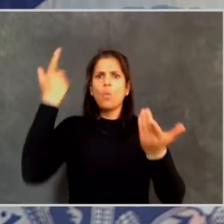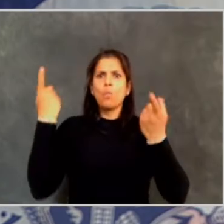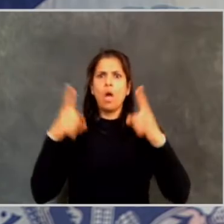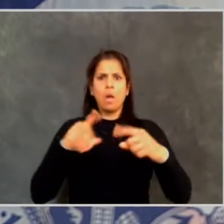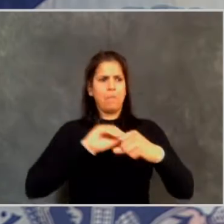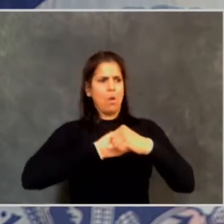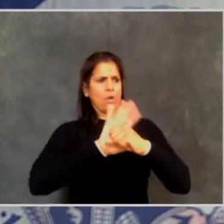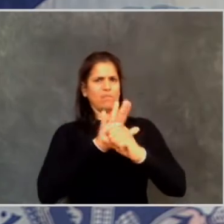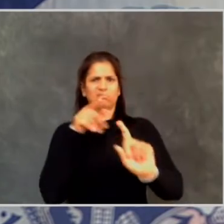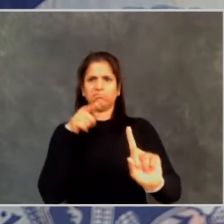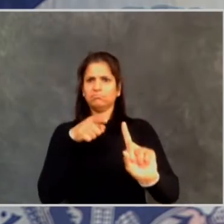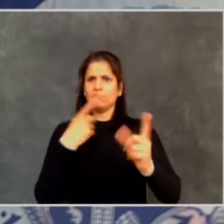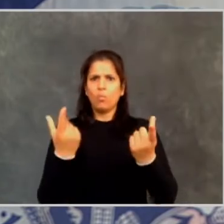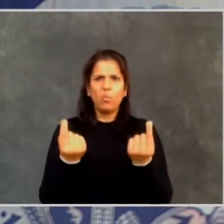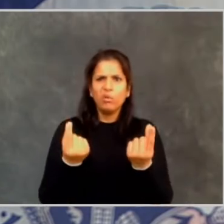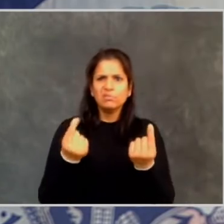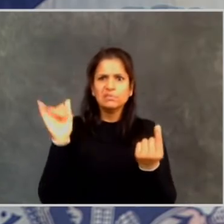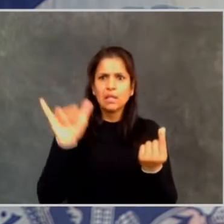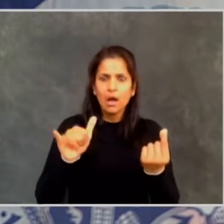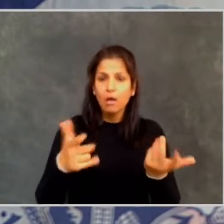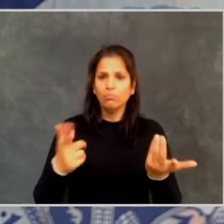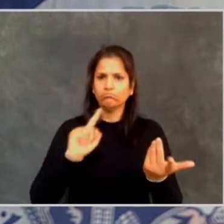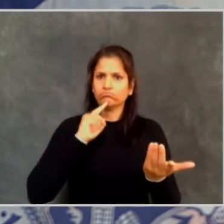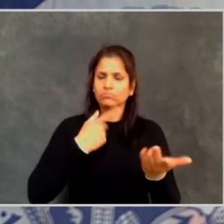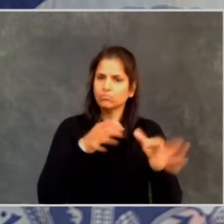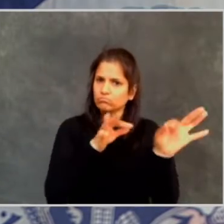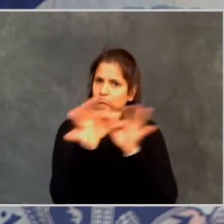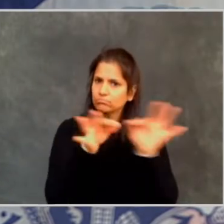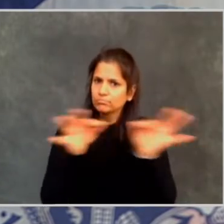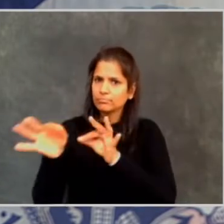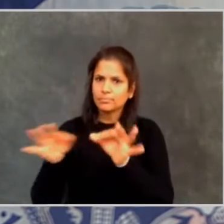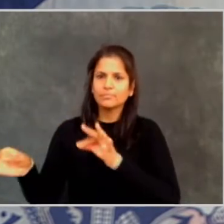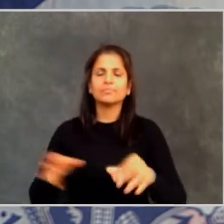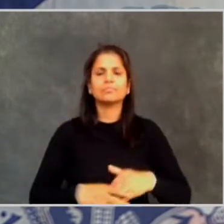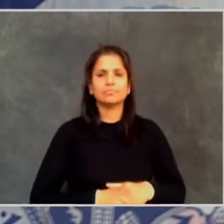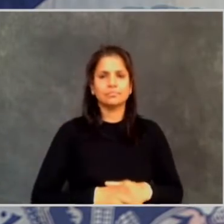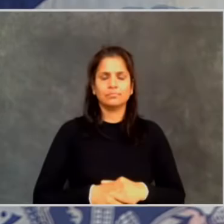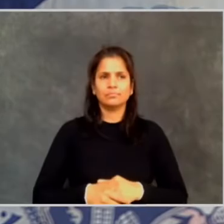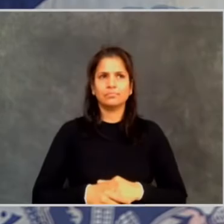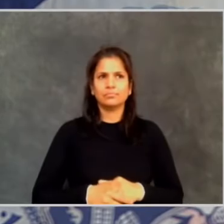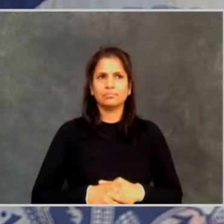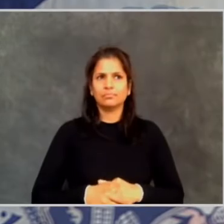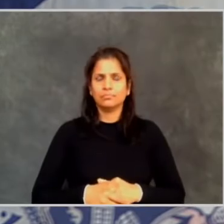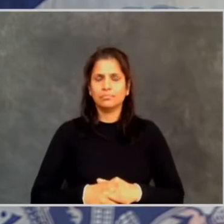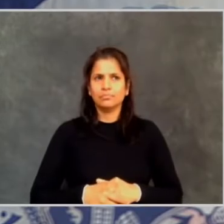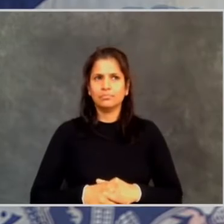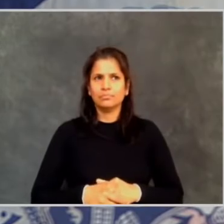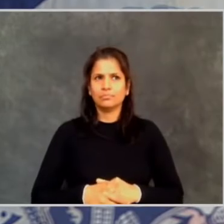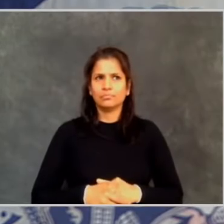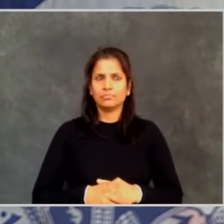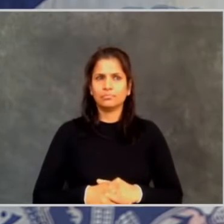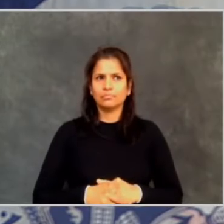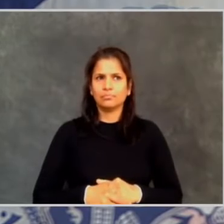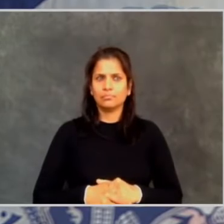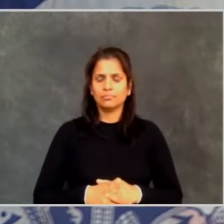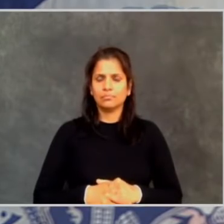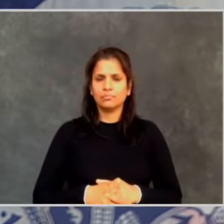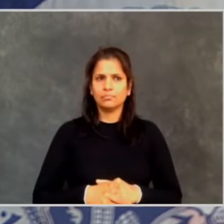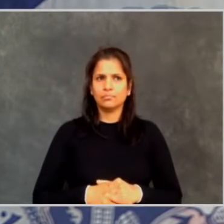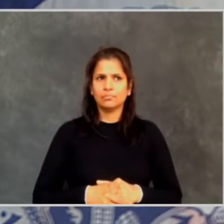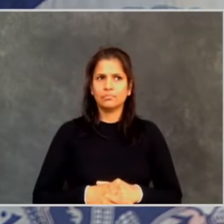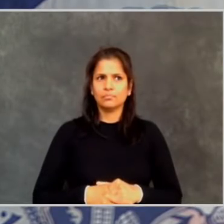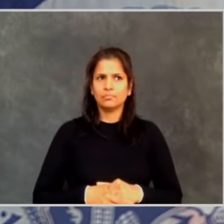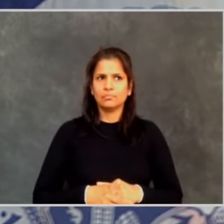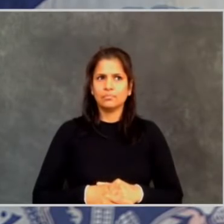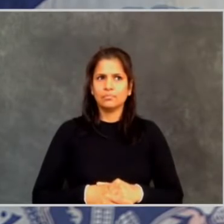countries, continuing to communicate with people who need information by text. So that's something that will be a part of it. And